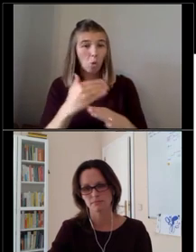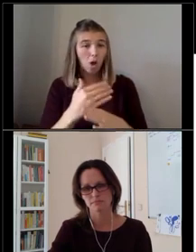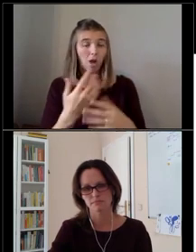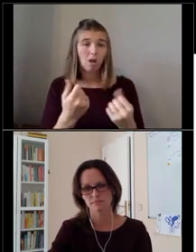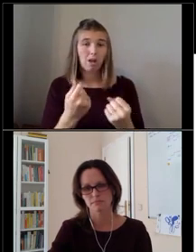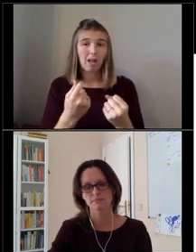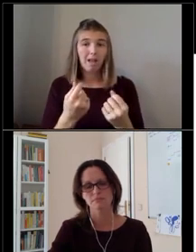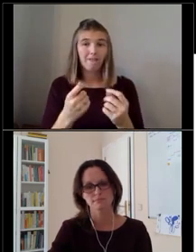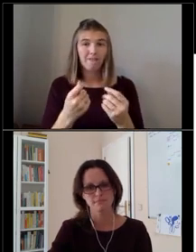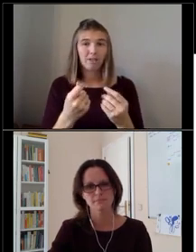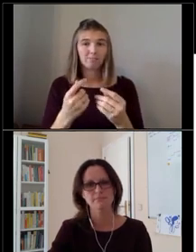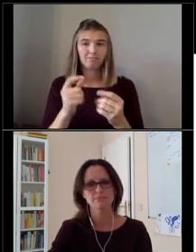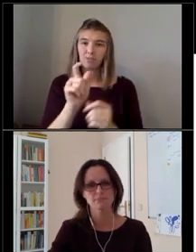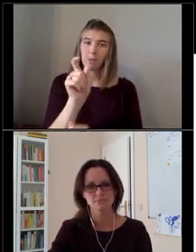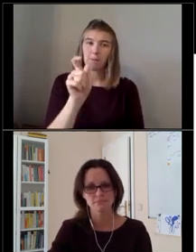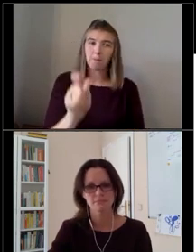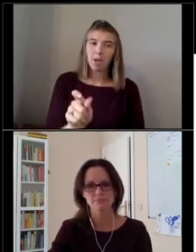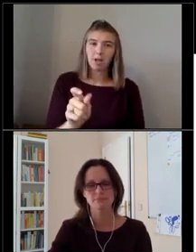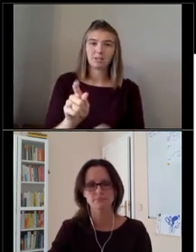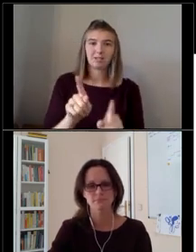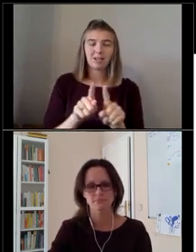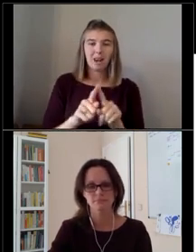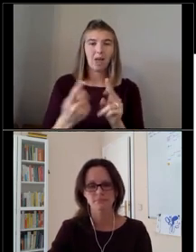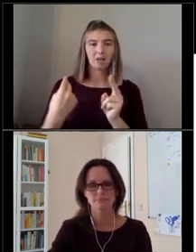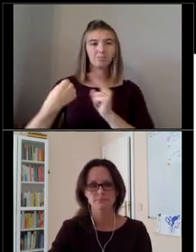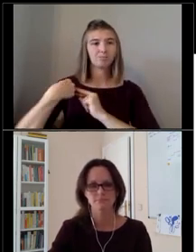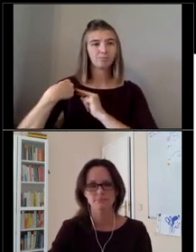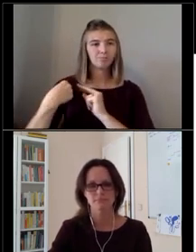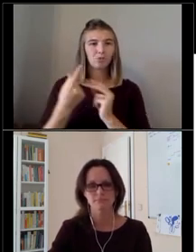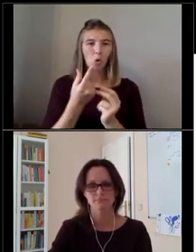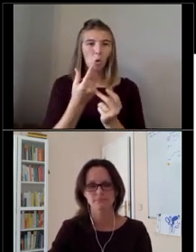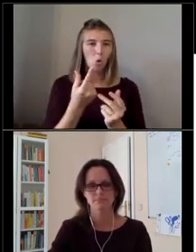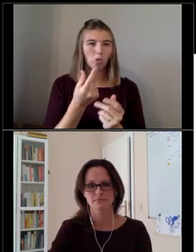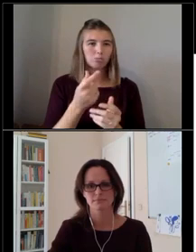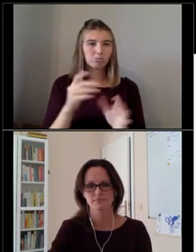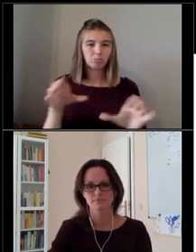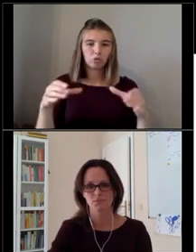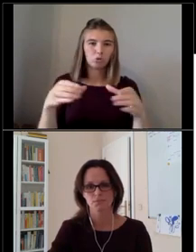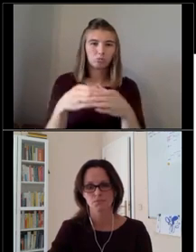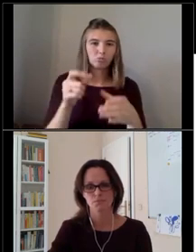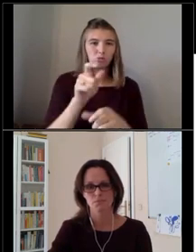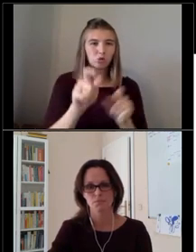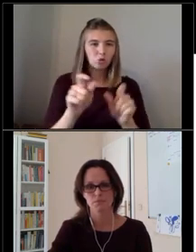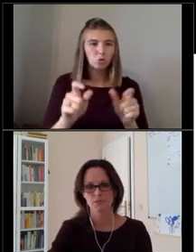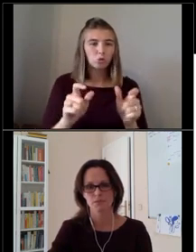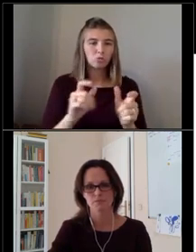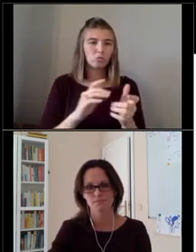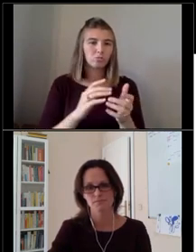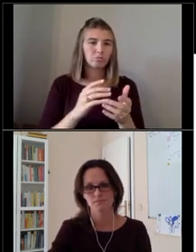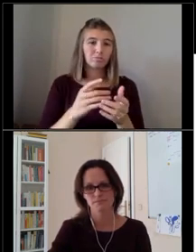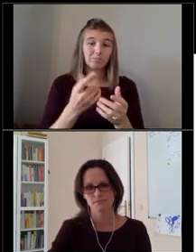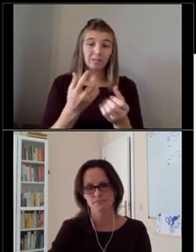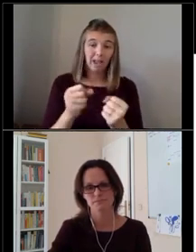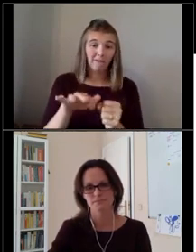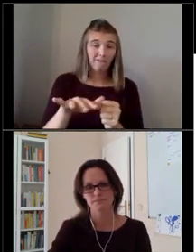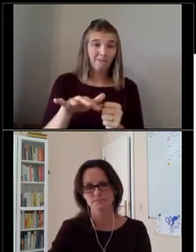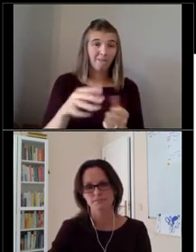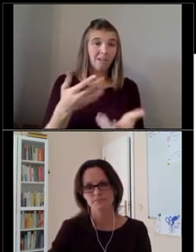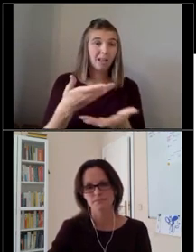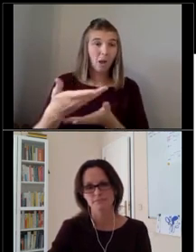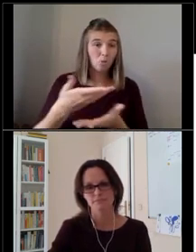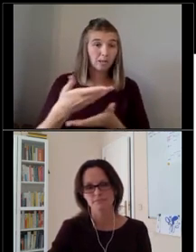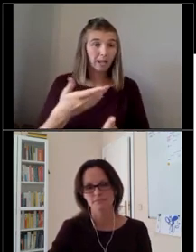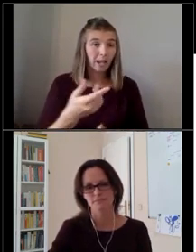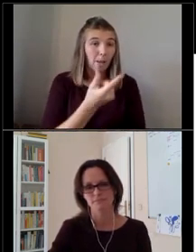of universities do have a place where students can go and talk. They offer counseling. See if you can seek out